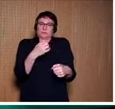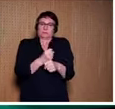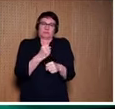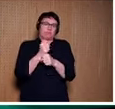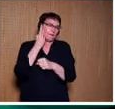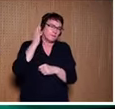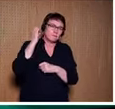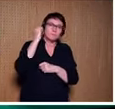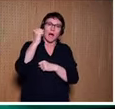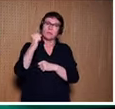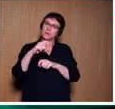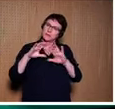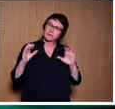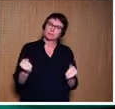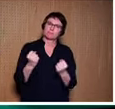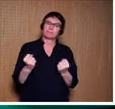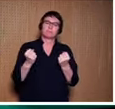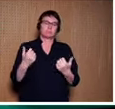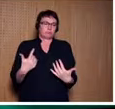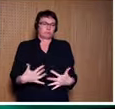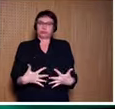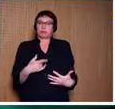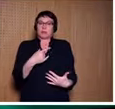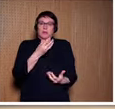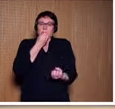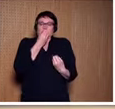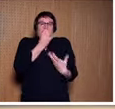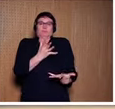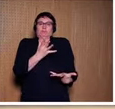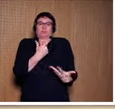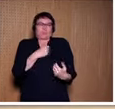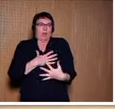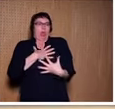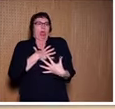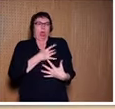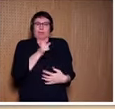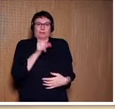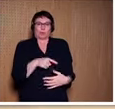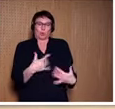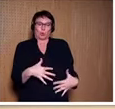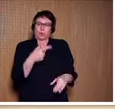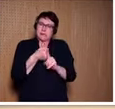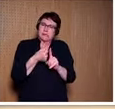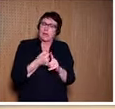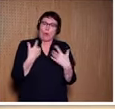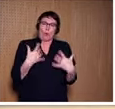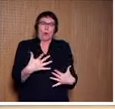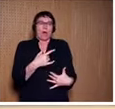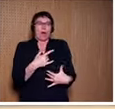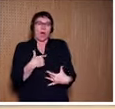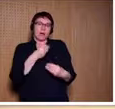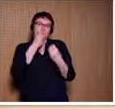feminist movement. She's a phenomenal, outstanding, remarkable, inspiring advocate and leader. Welcome, Maliha.